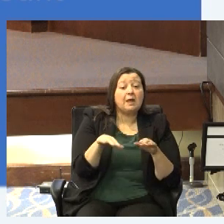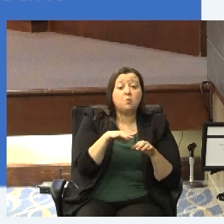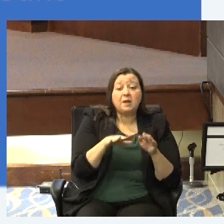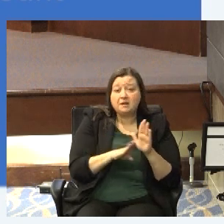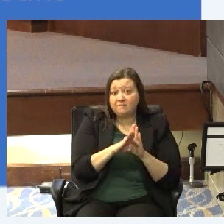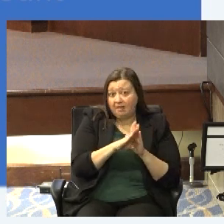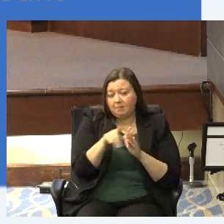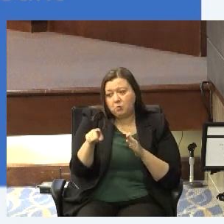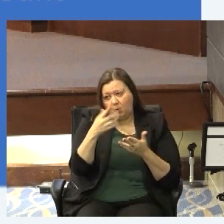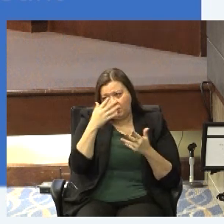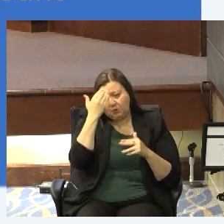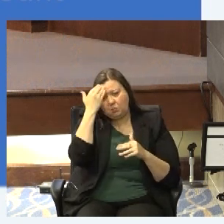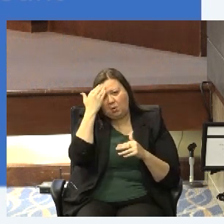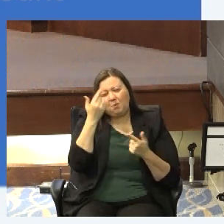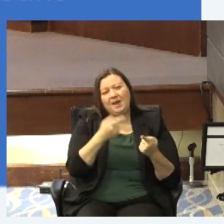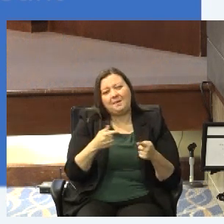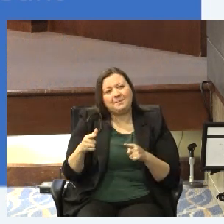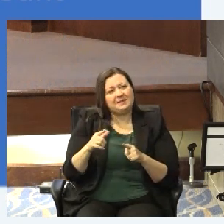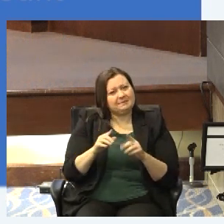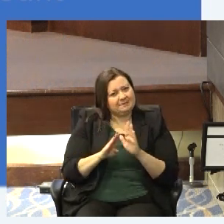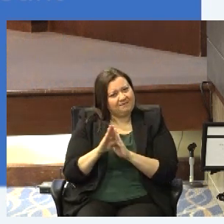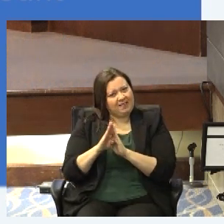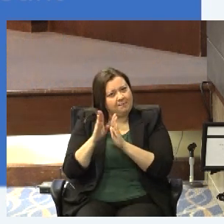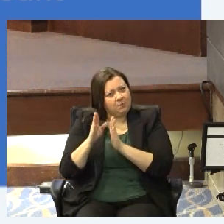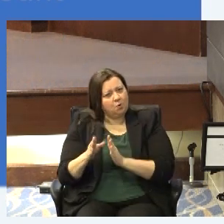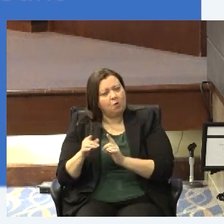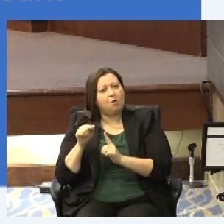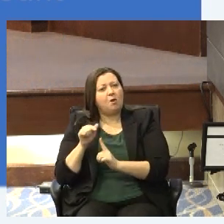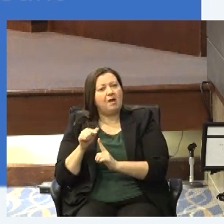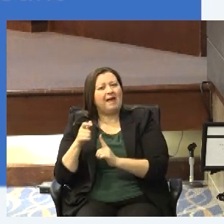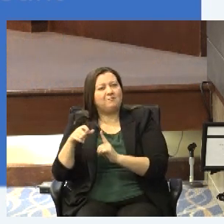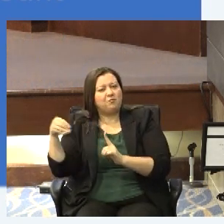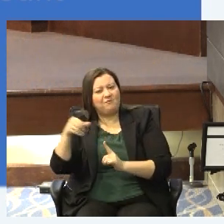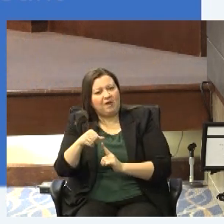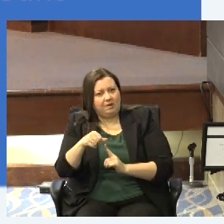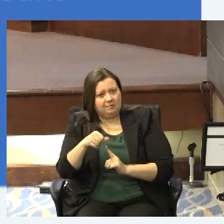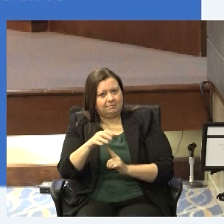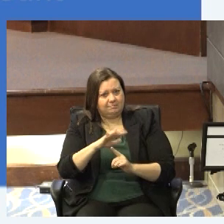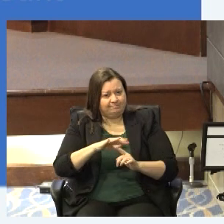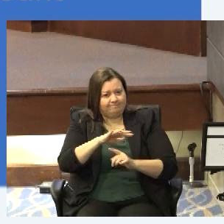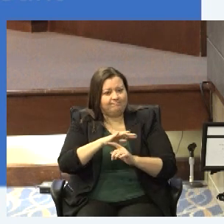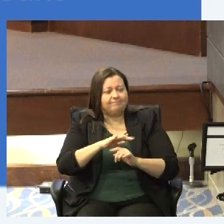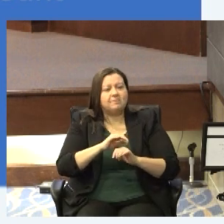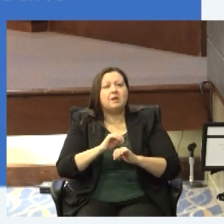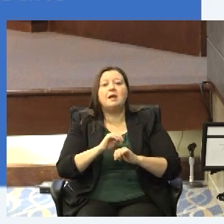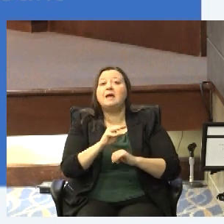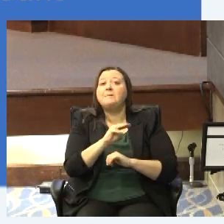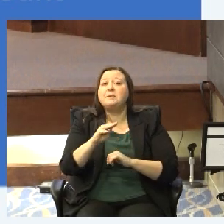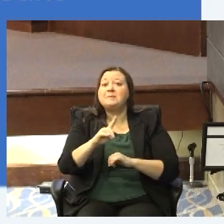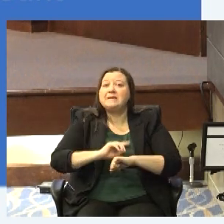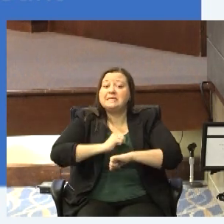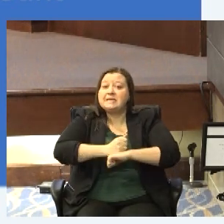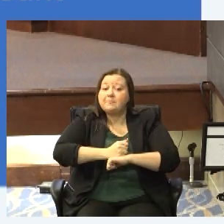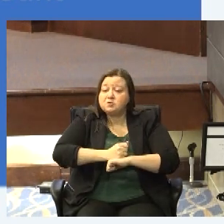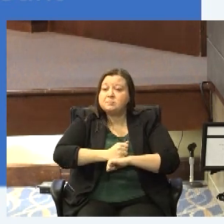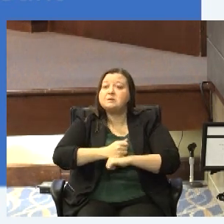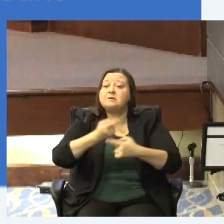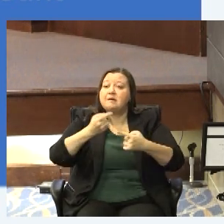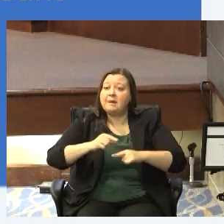y'all know, and this happens in all kinds of developments, the developer is supposed to fund the infrastructure. Upon MMD establishment, the